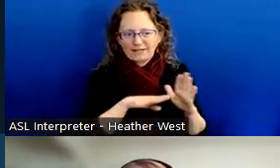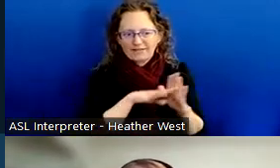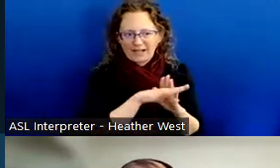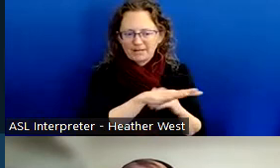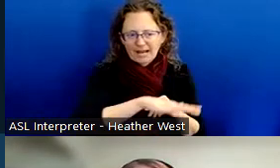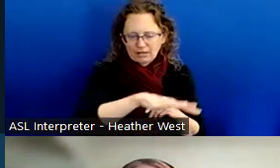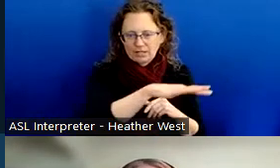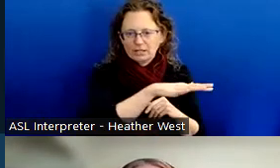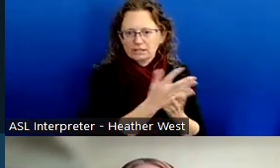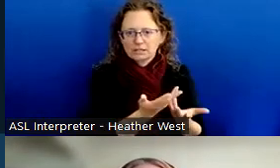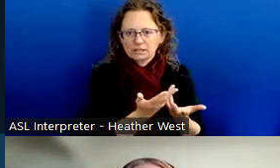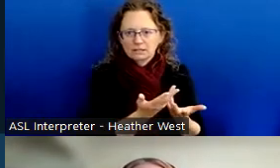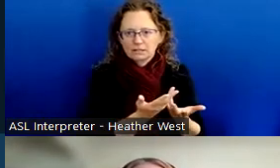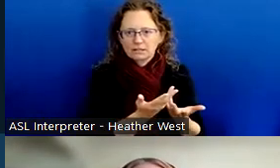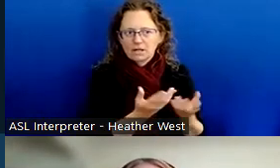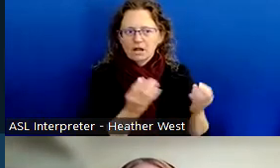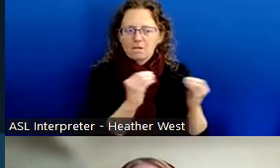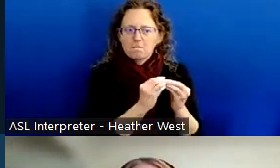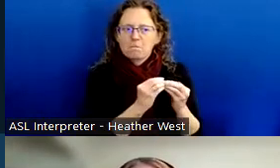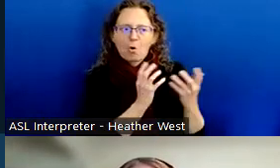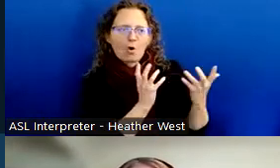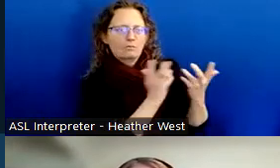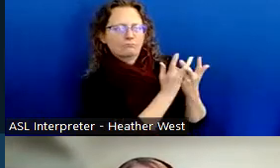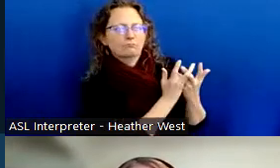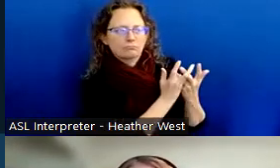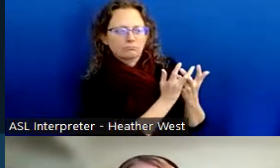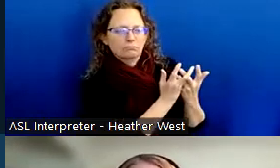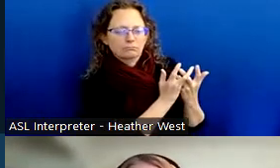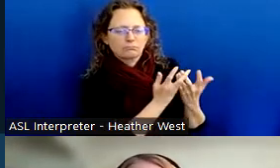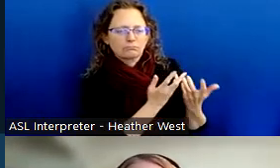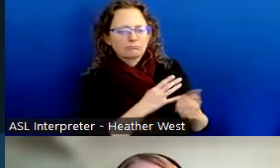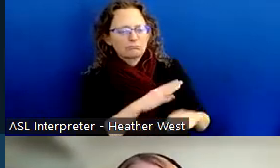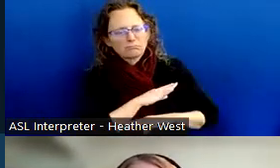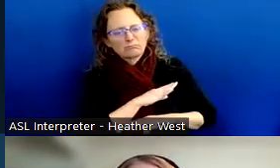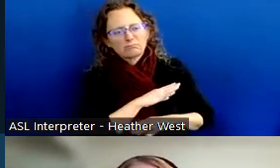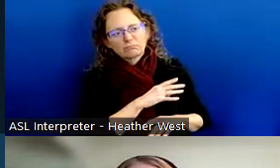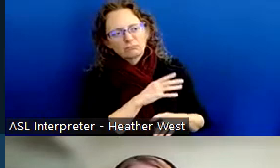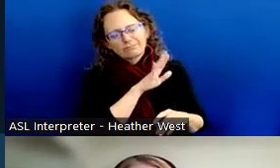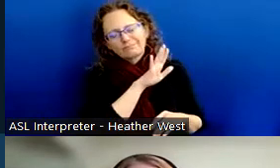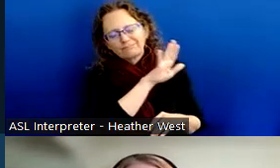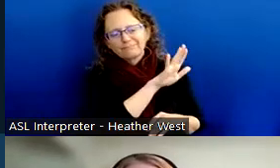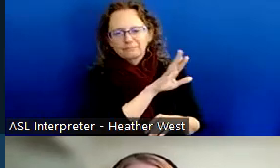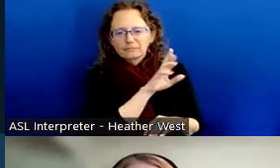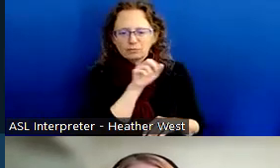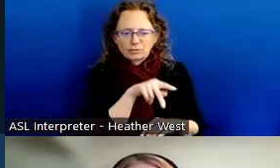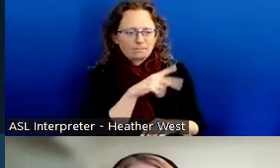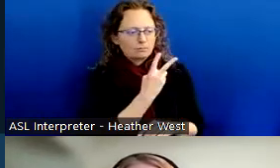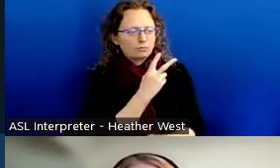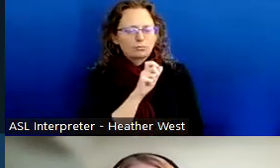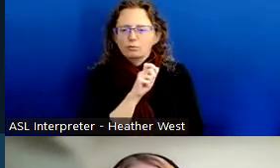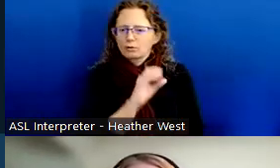more closely aligned with the goals of REAP 2.0 for this call for projects.